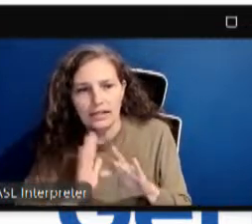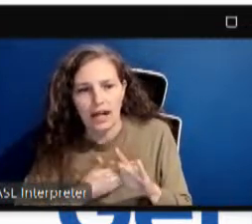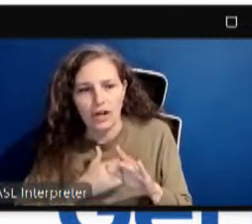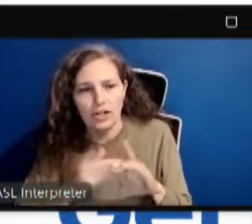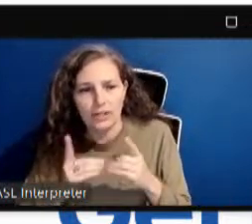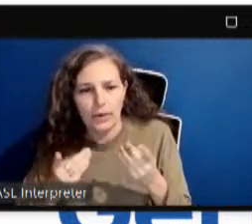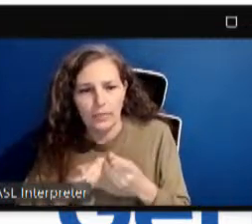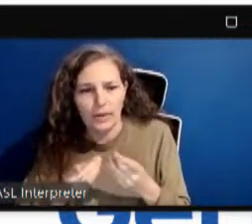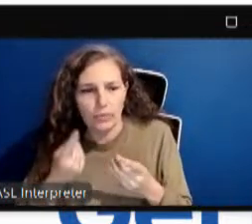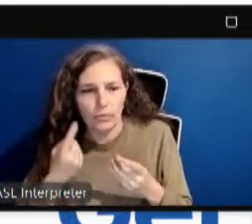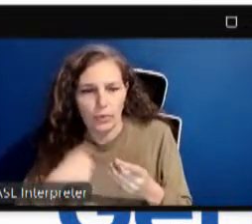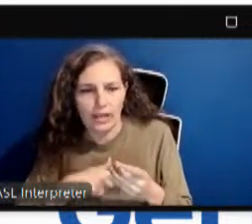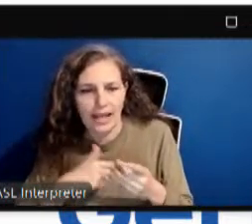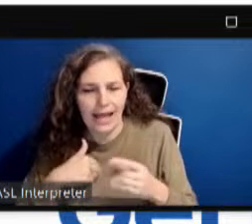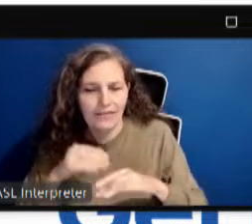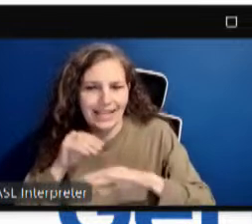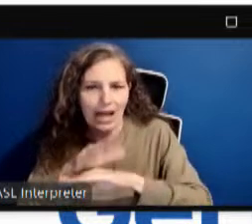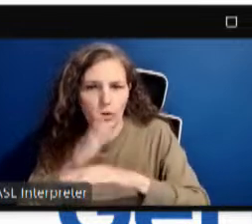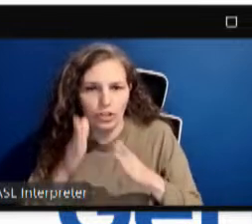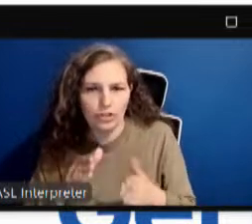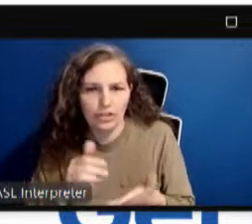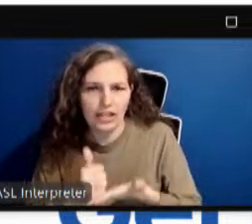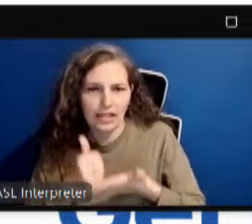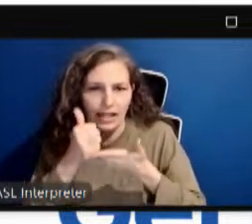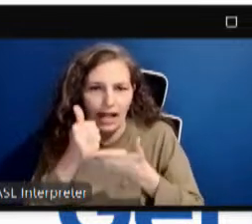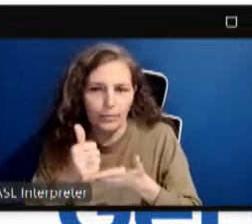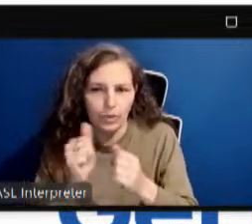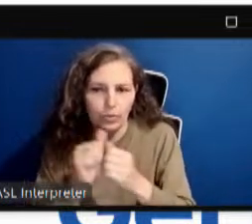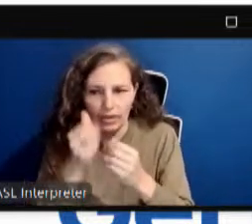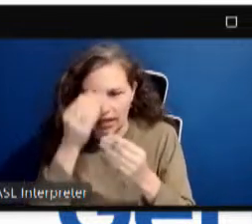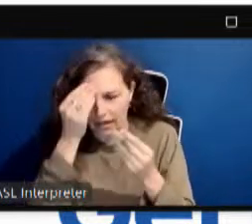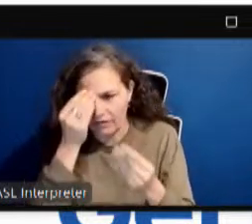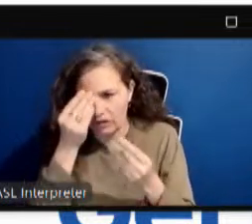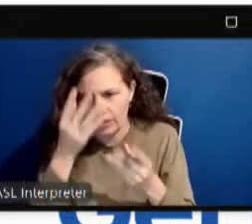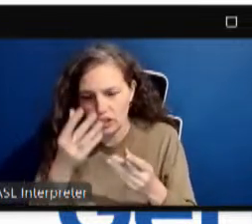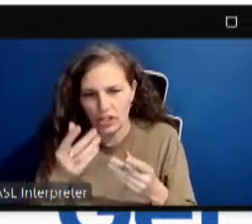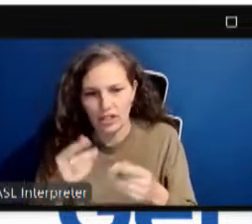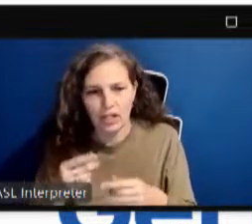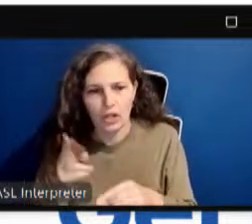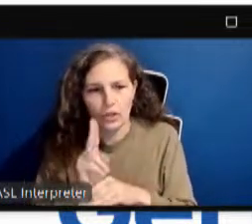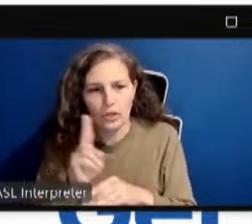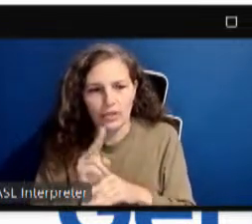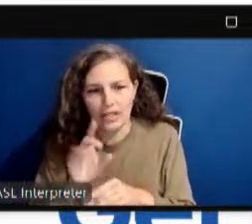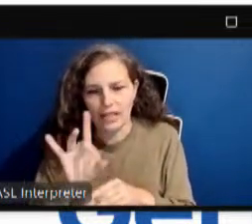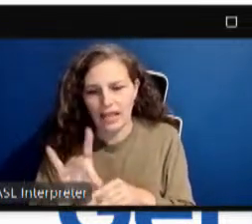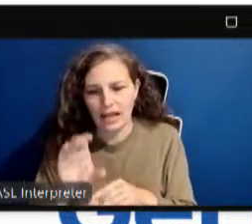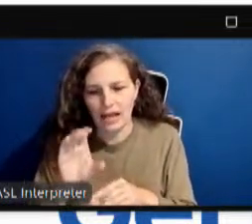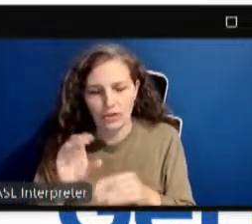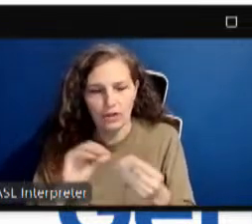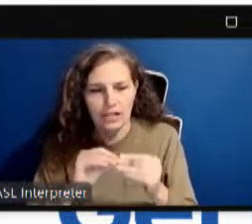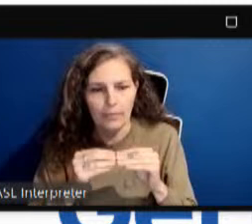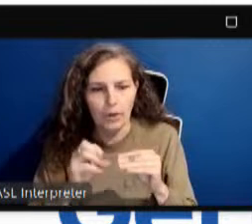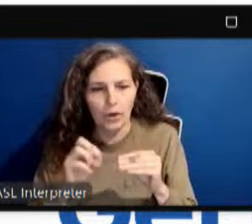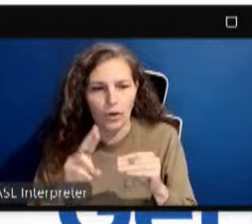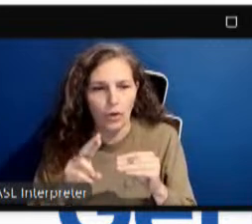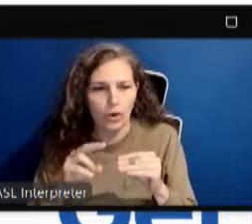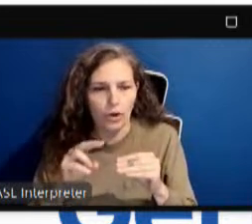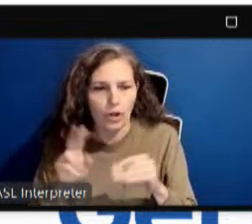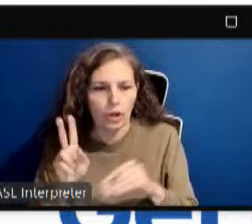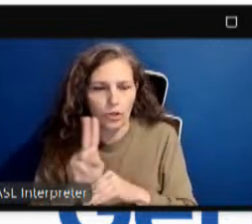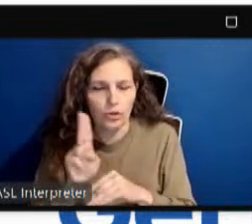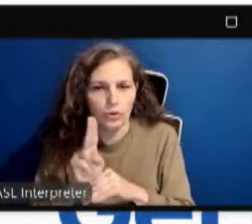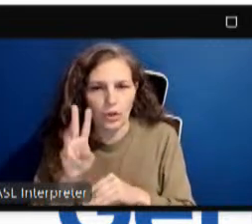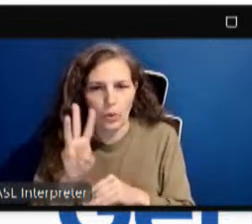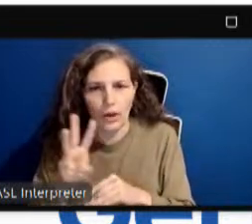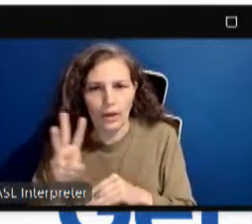help you vet that information as well. And you could do that through our 800 number, or you could go to our website and submit a request